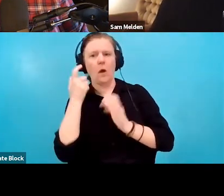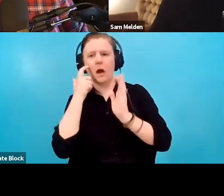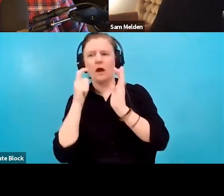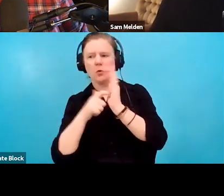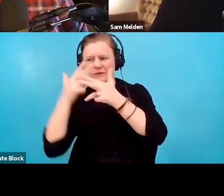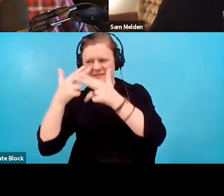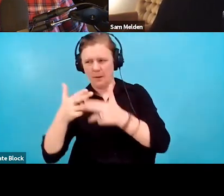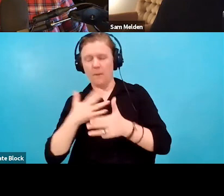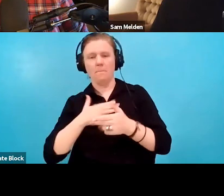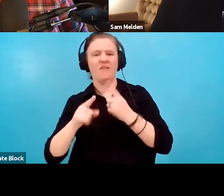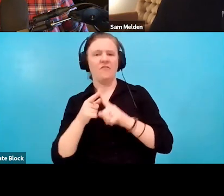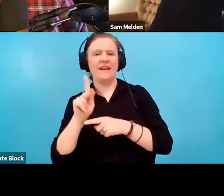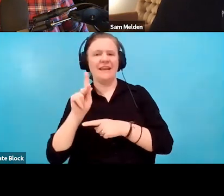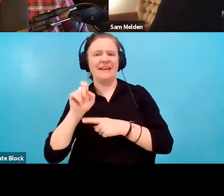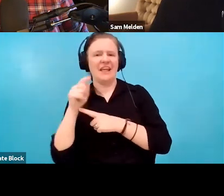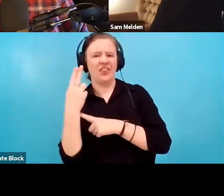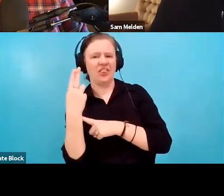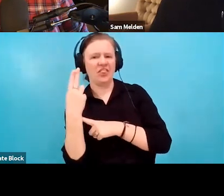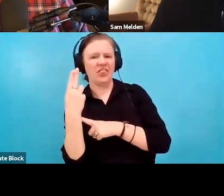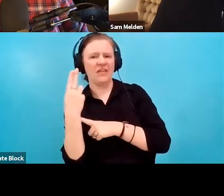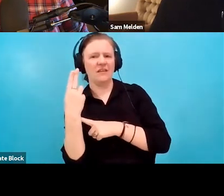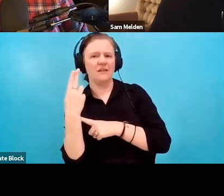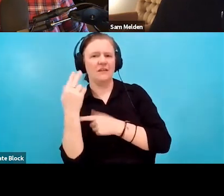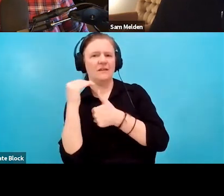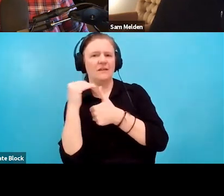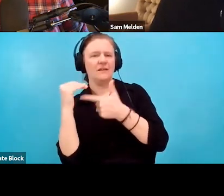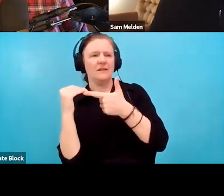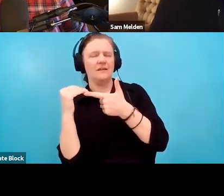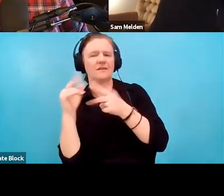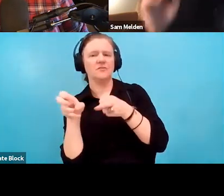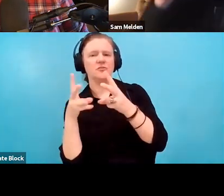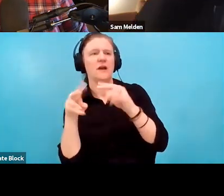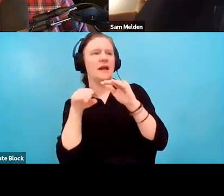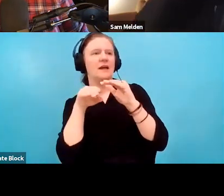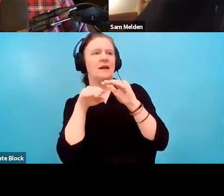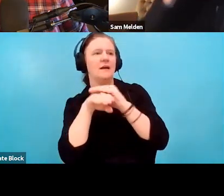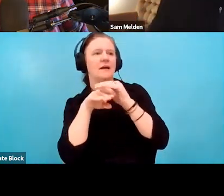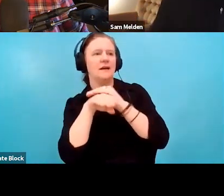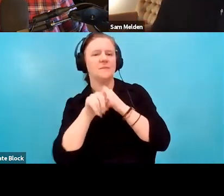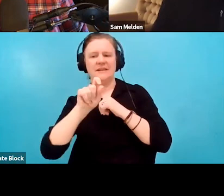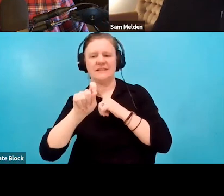My buddy Keith Instone just dropped a link in the chat, accessible.fm.